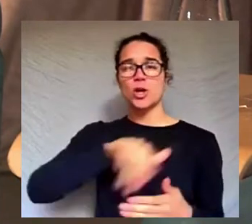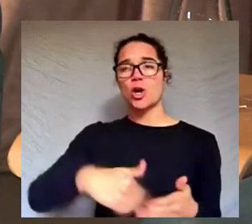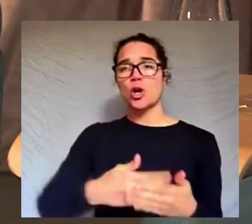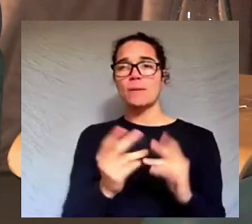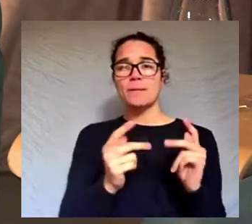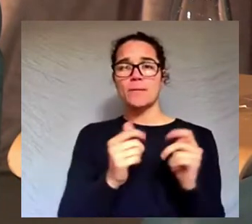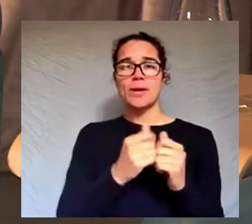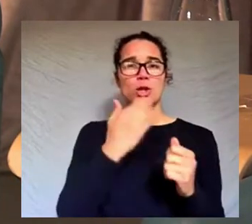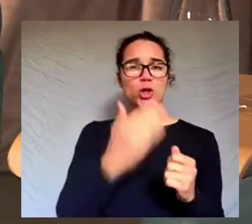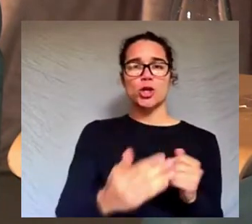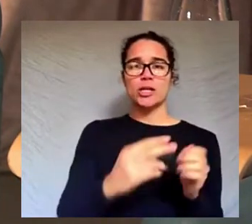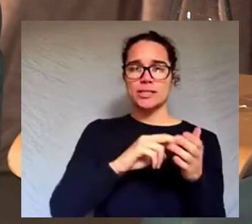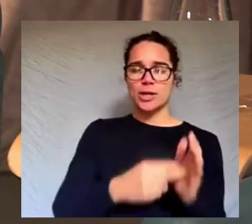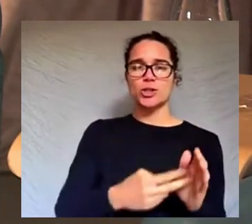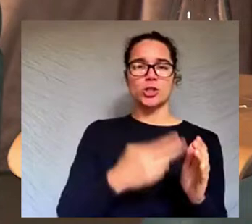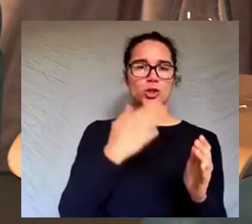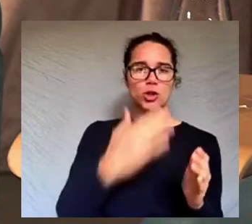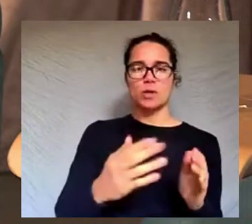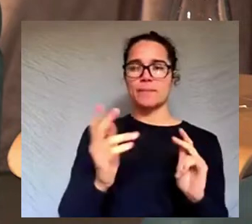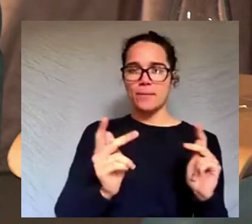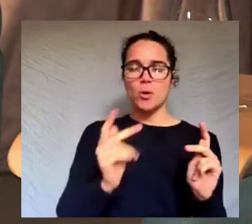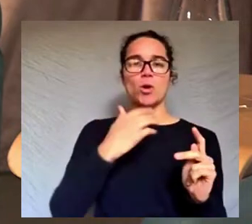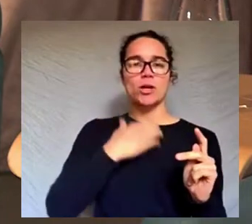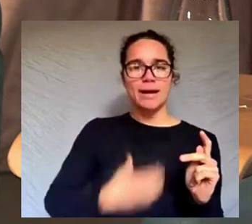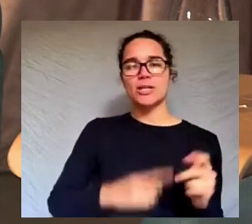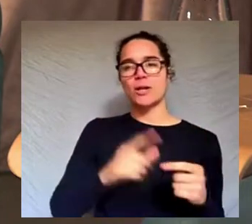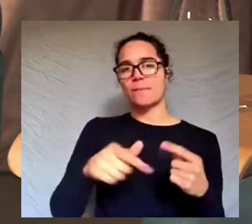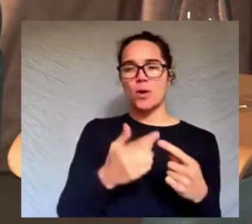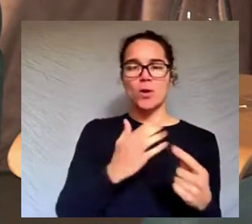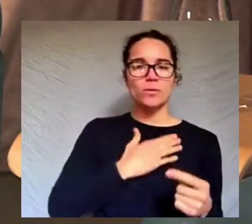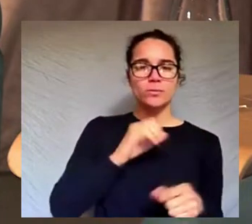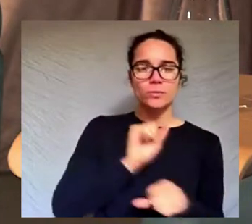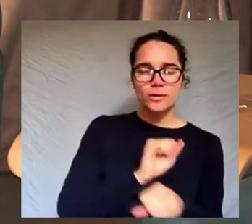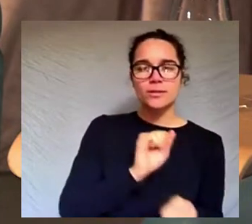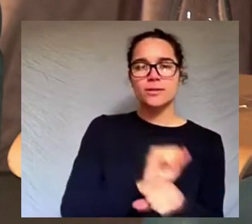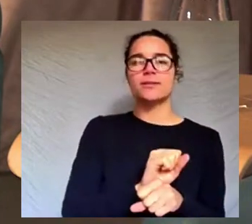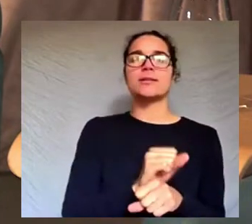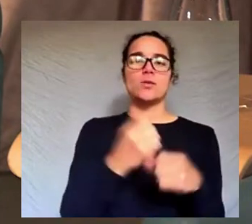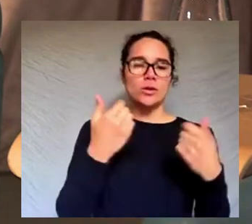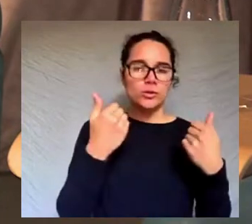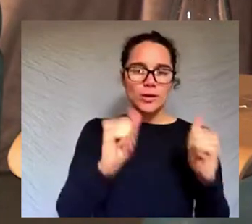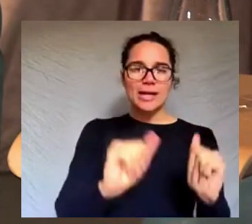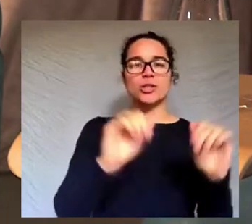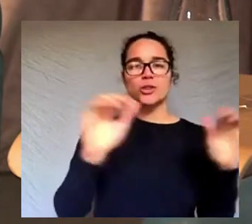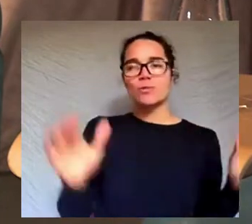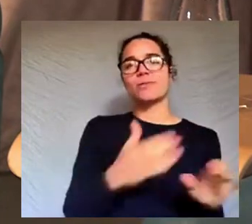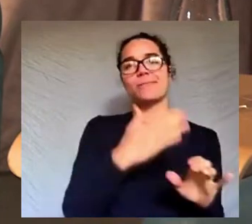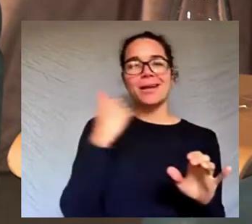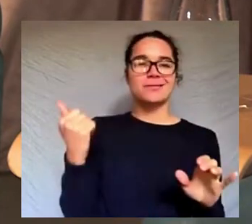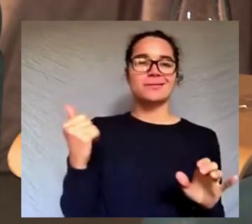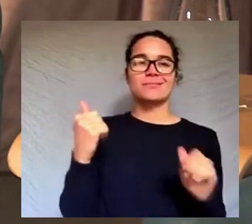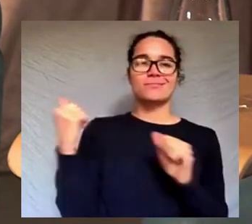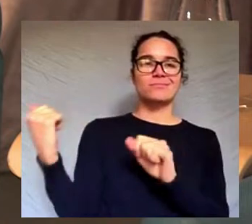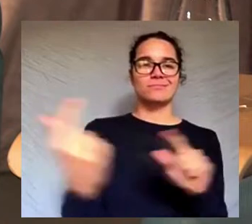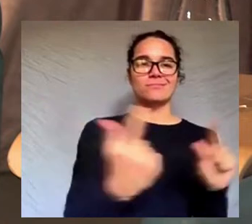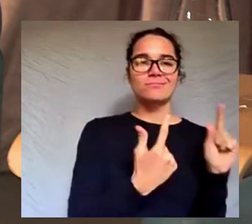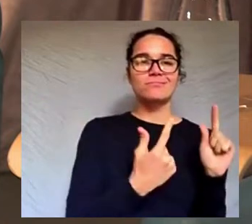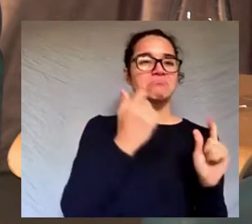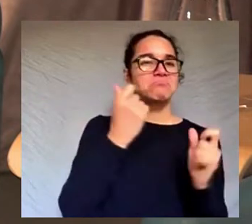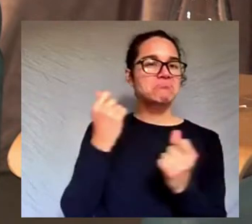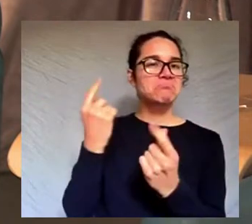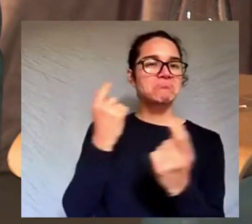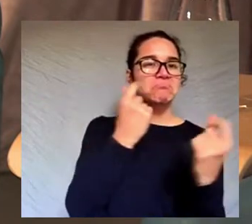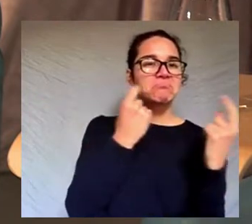We are all very passionate about the work we do. We are all trying to do our best and to support the principles